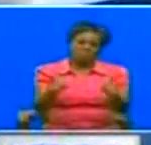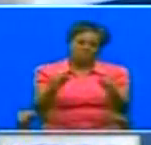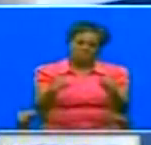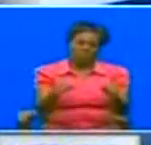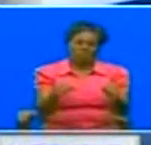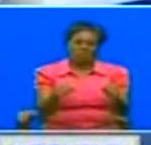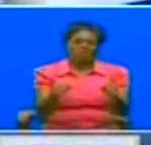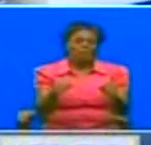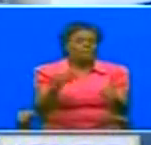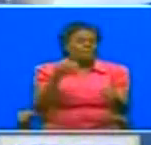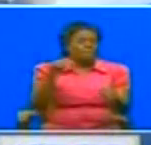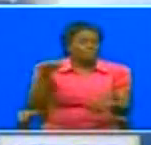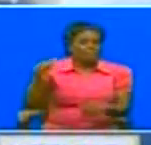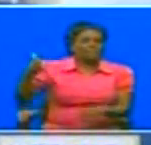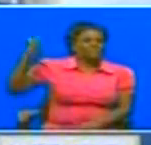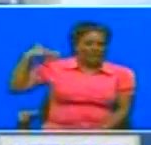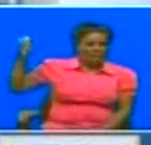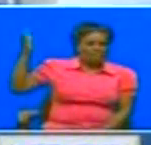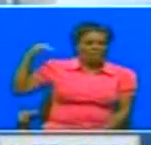taken place a lot earlier,